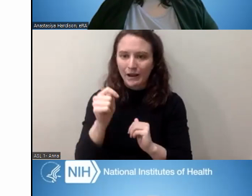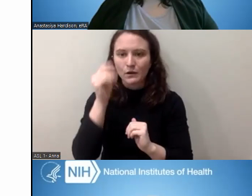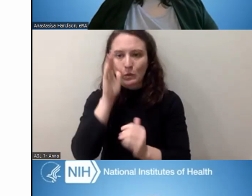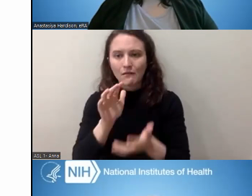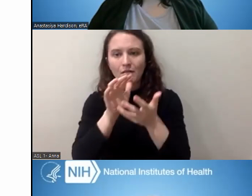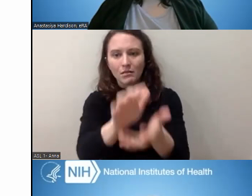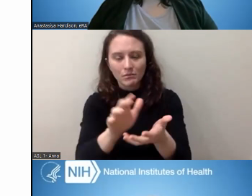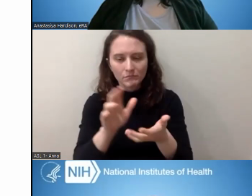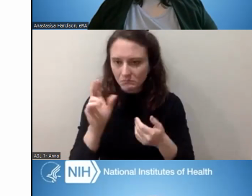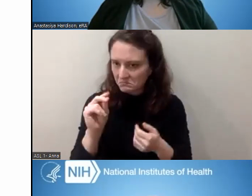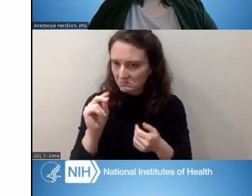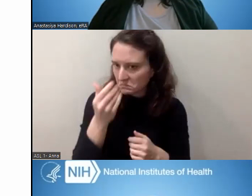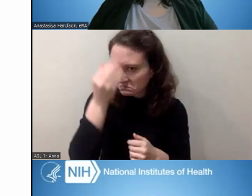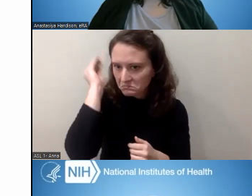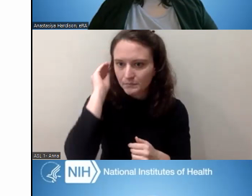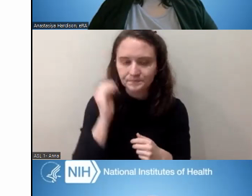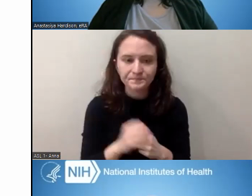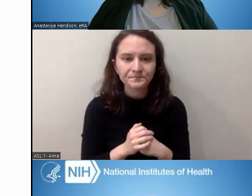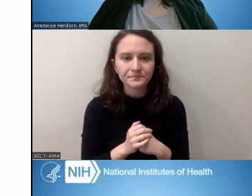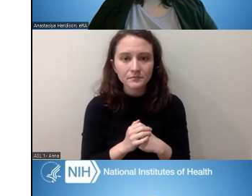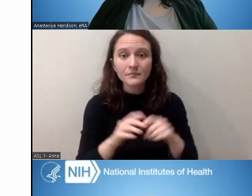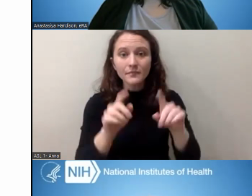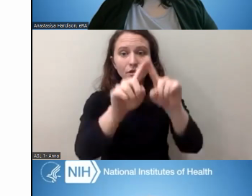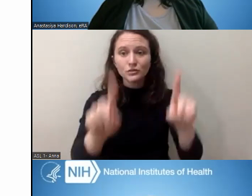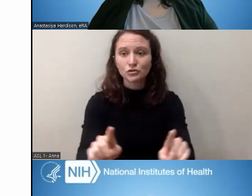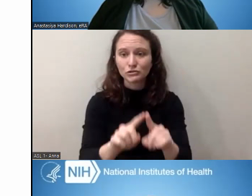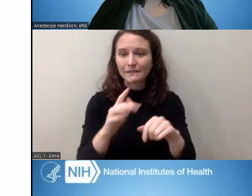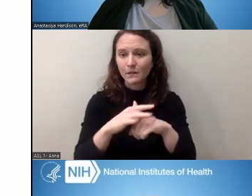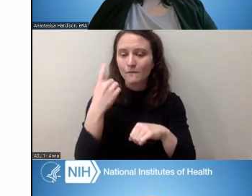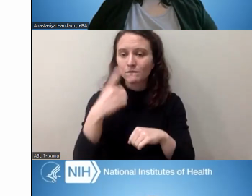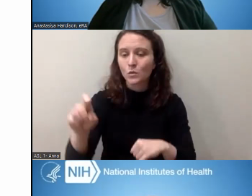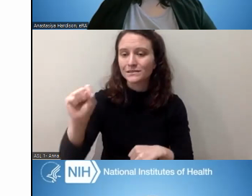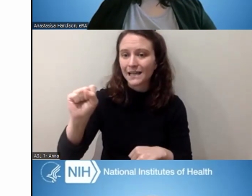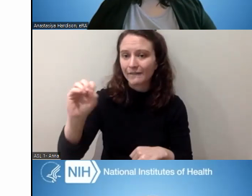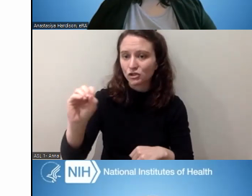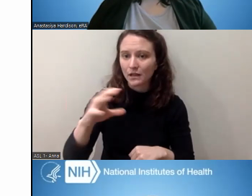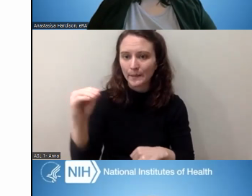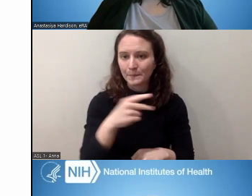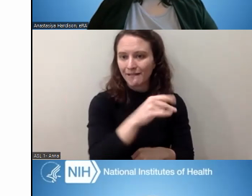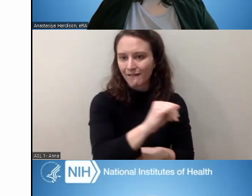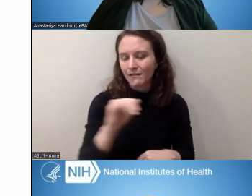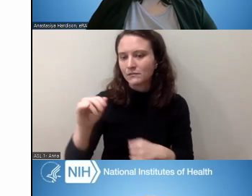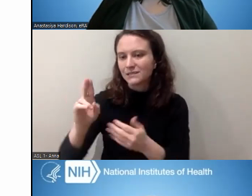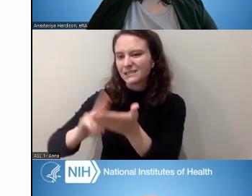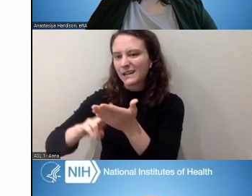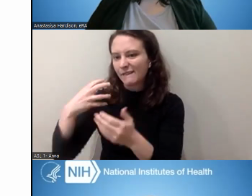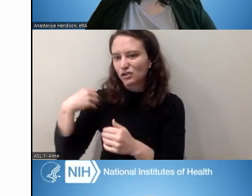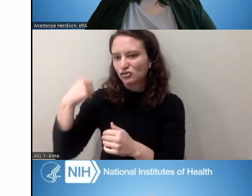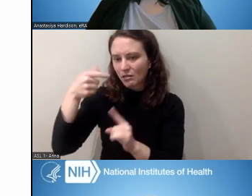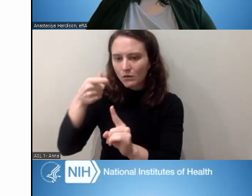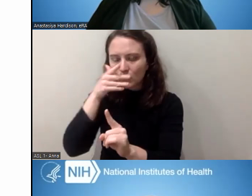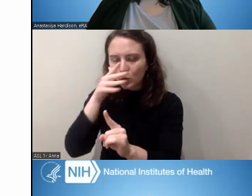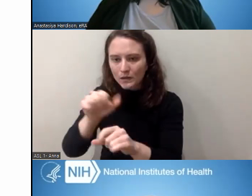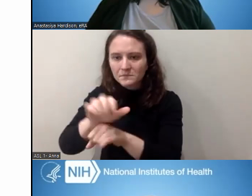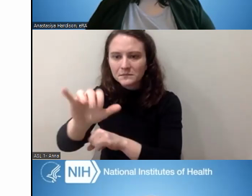This screen is going to be available to signing officials and your PIs. The signing official is the one who's going to be submitting the just-in-time information,